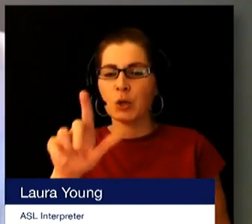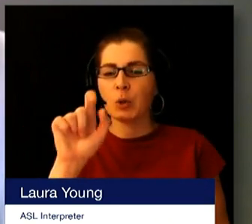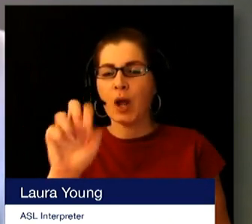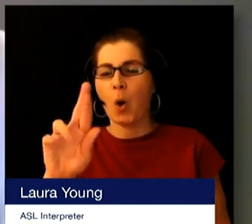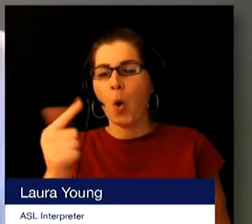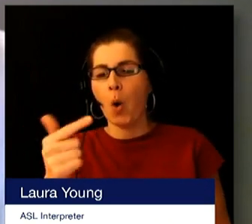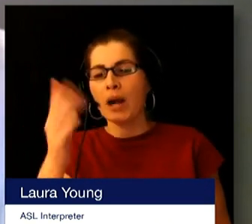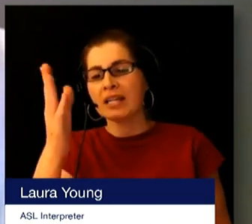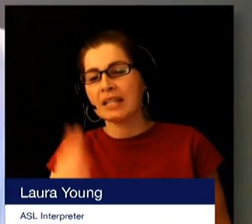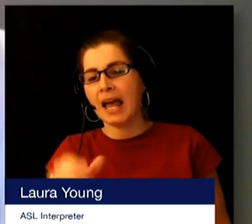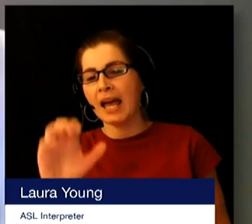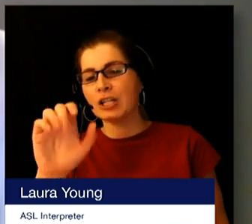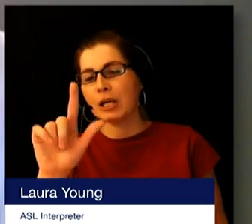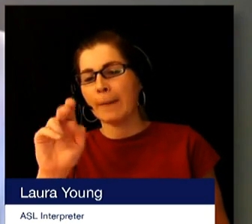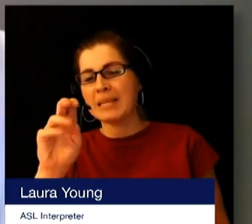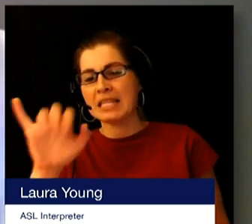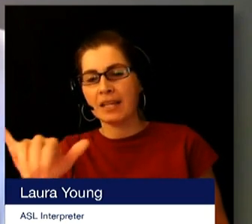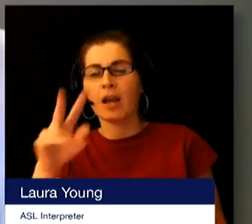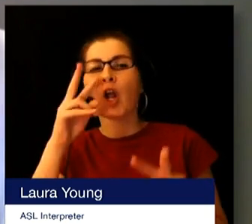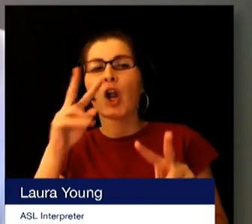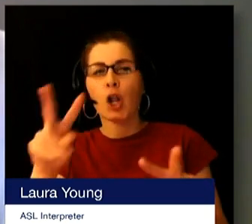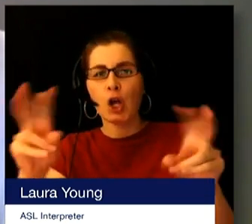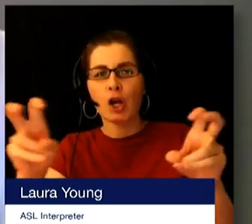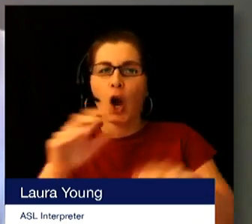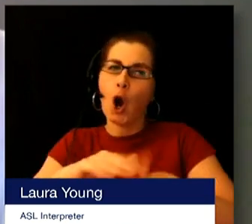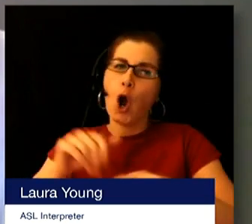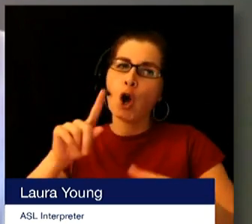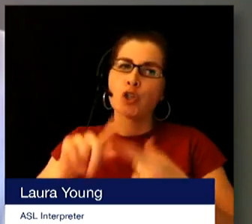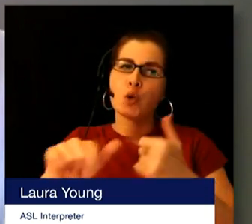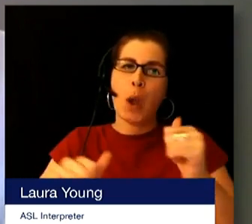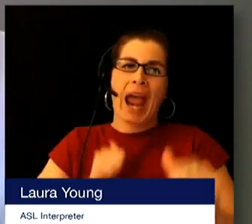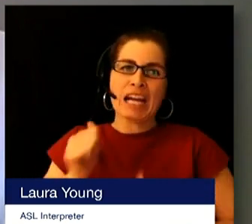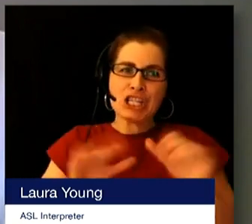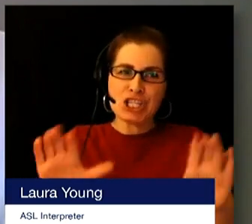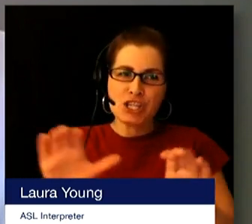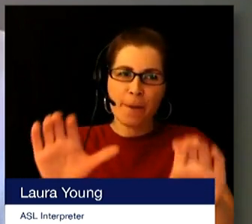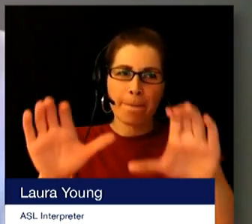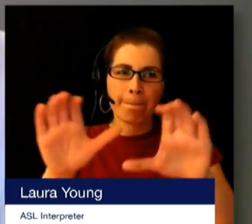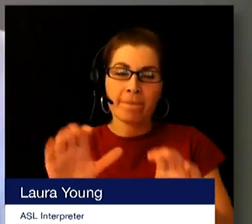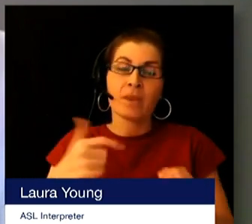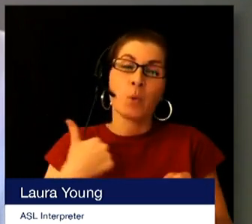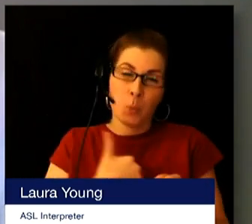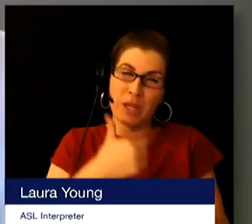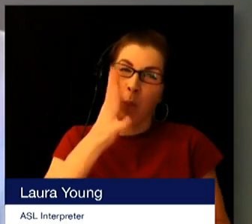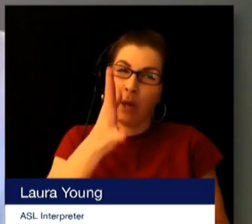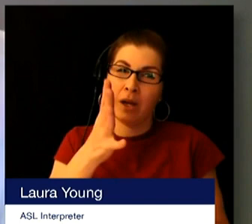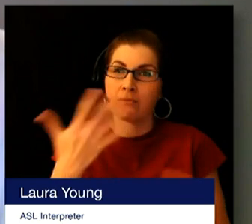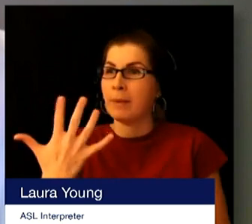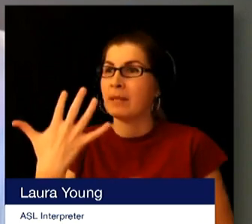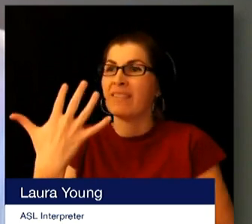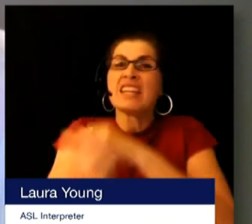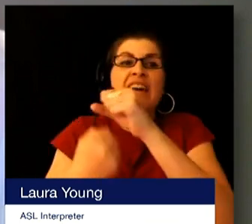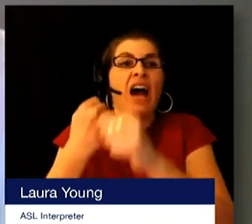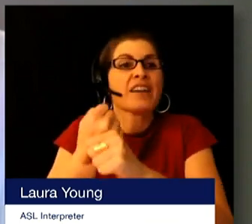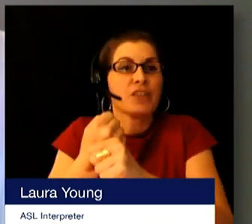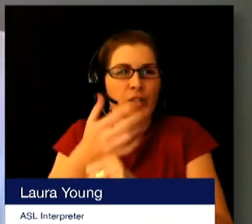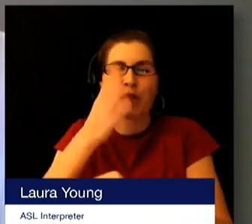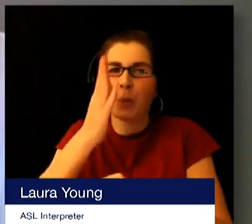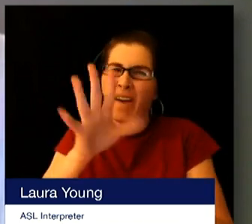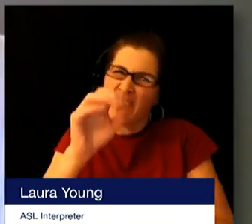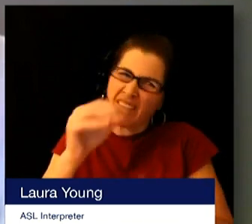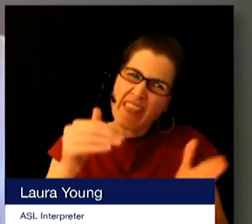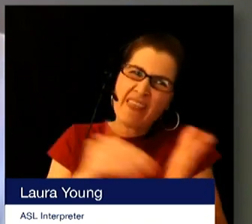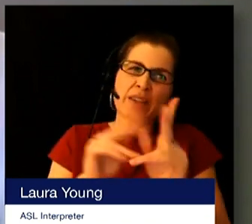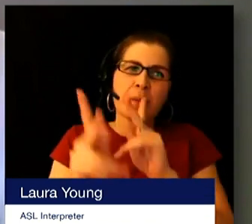ACLU.org/clemency, check it out. Check out the call to action, add your name. And together we will, in the next 5 years, liberate 50,000 people from state